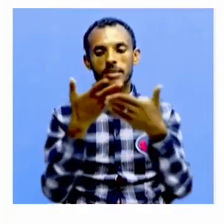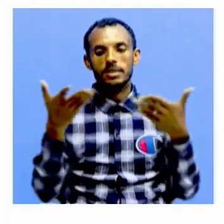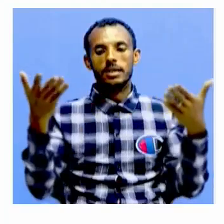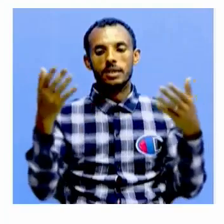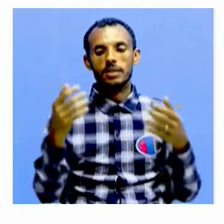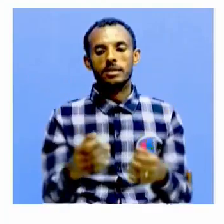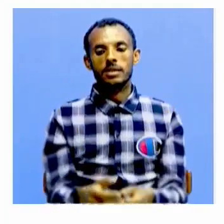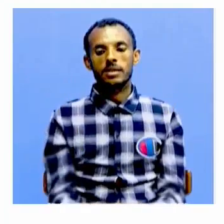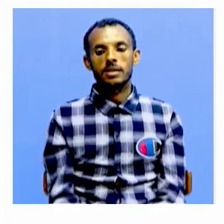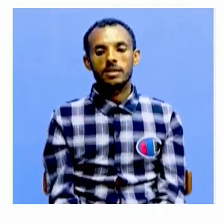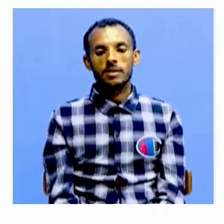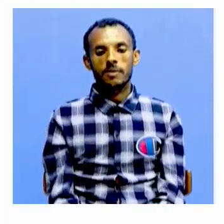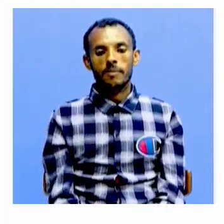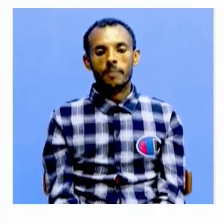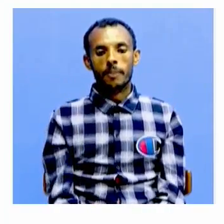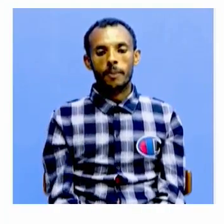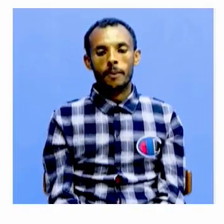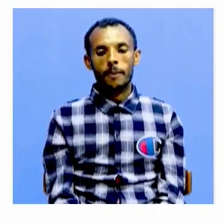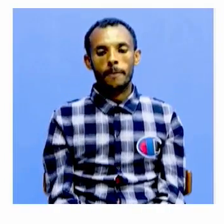details.